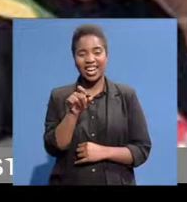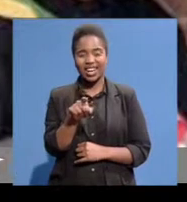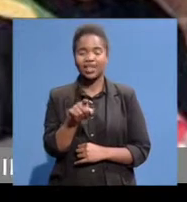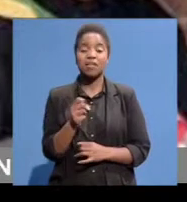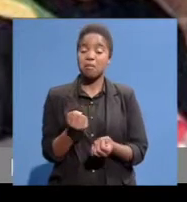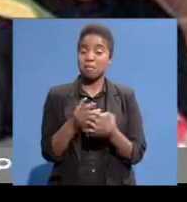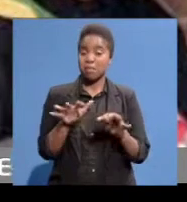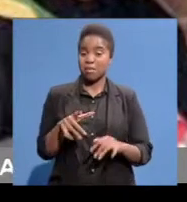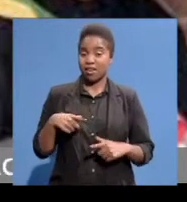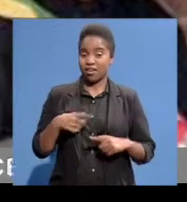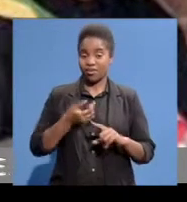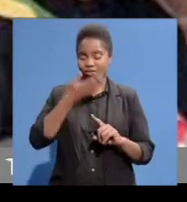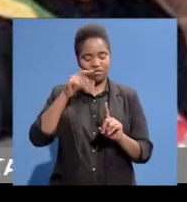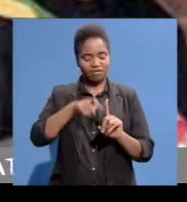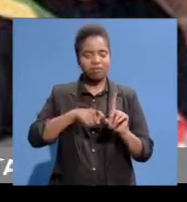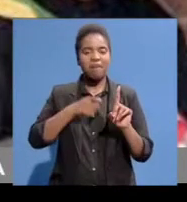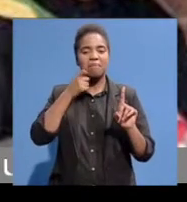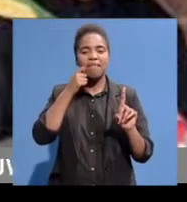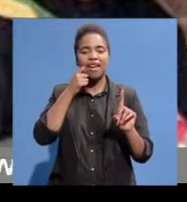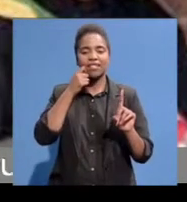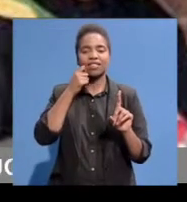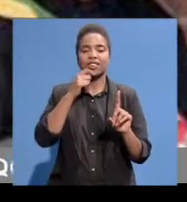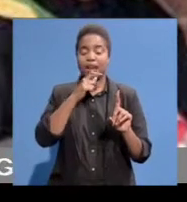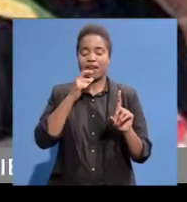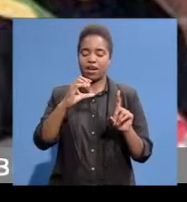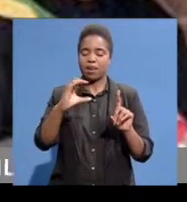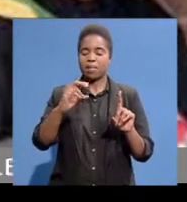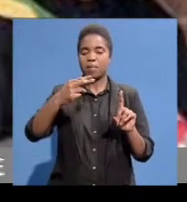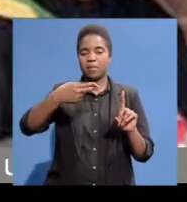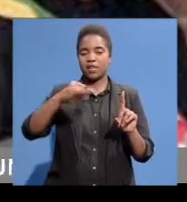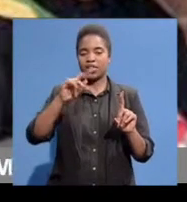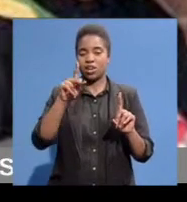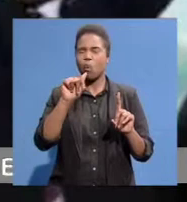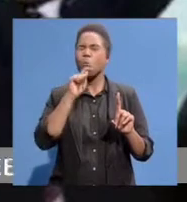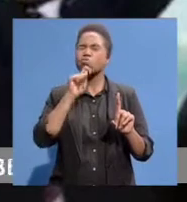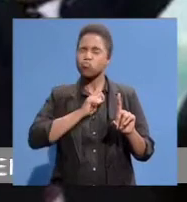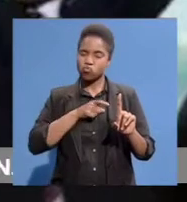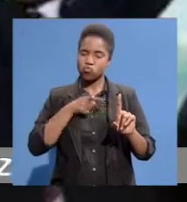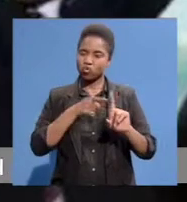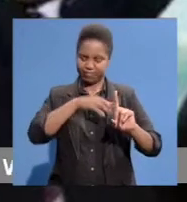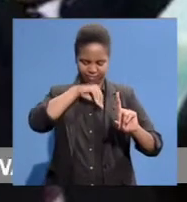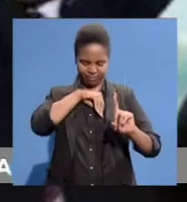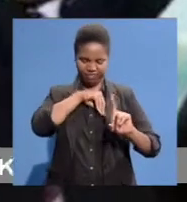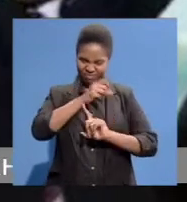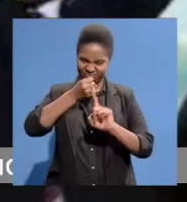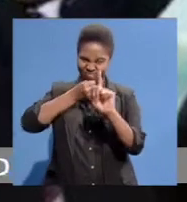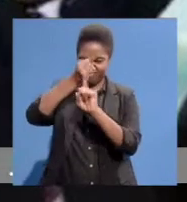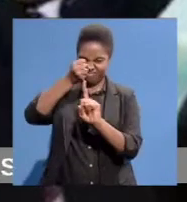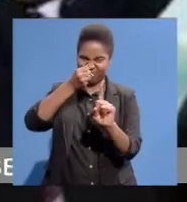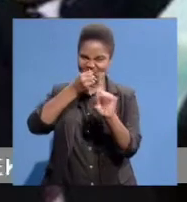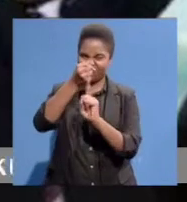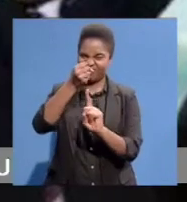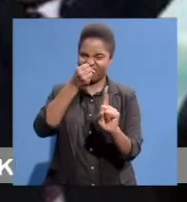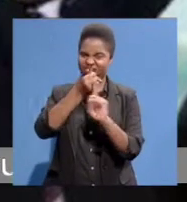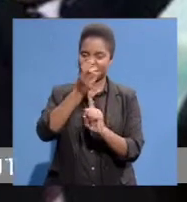know, you know, and Chico was really an activist. Yeah. You know, even though he may have been